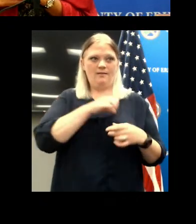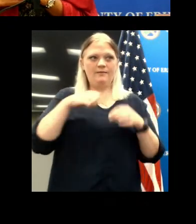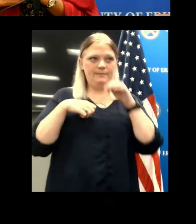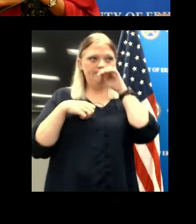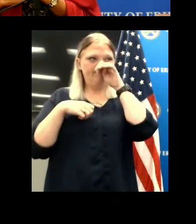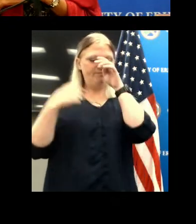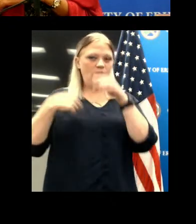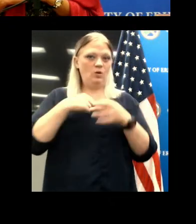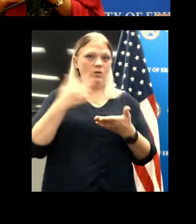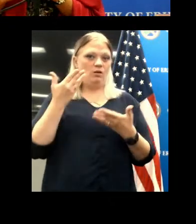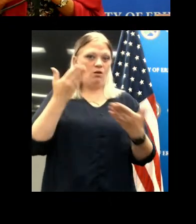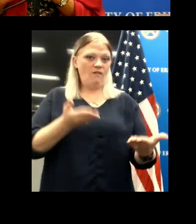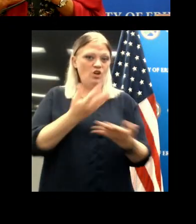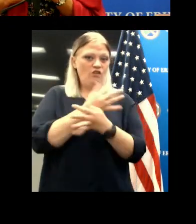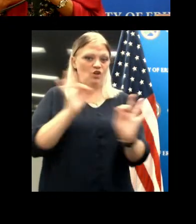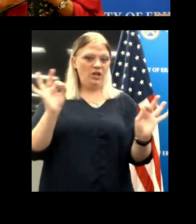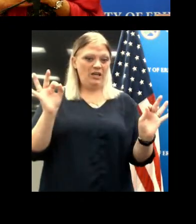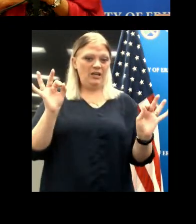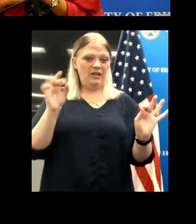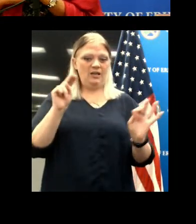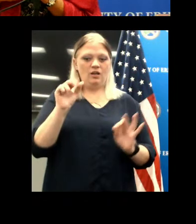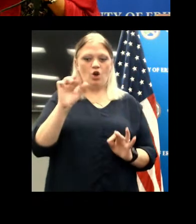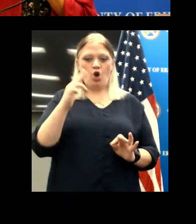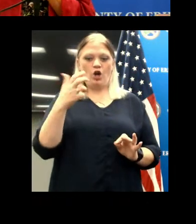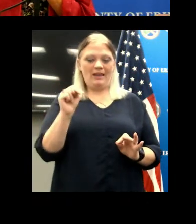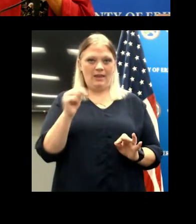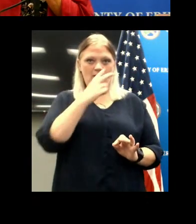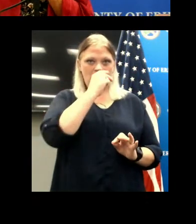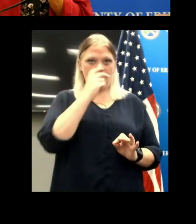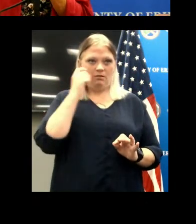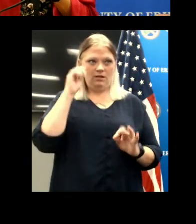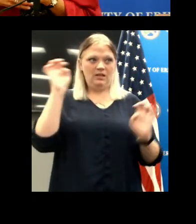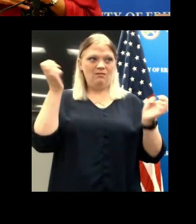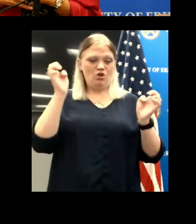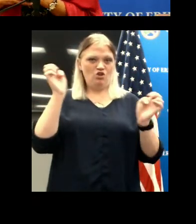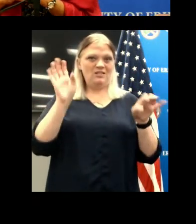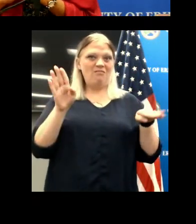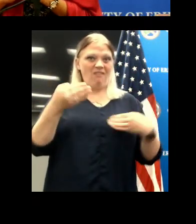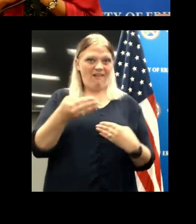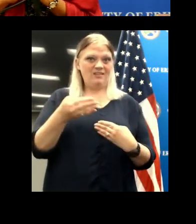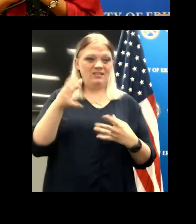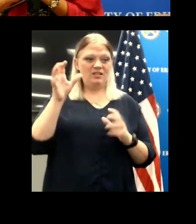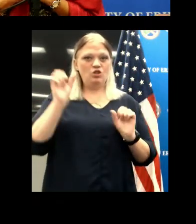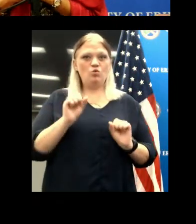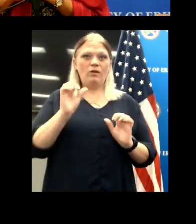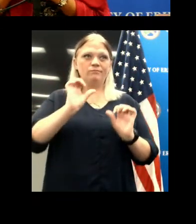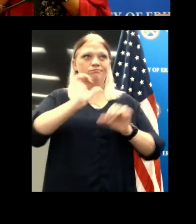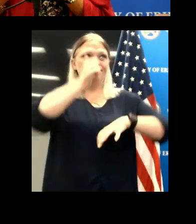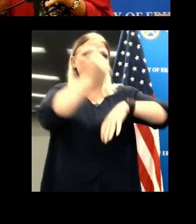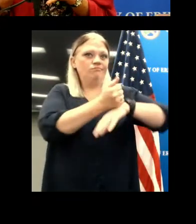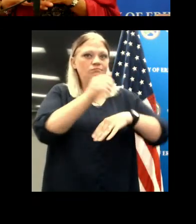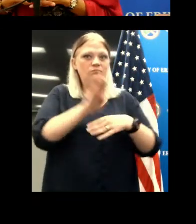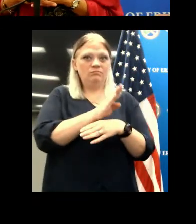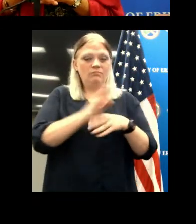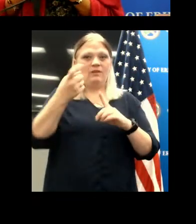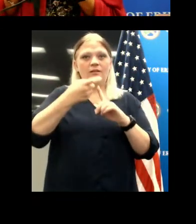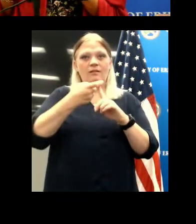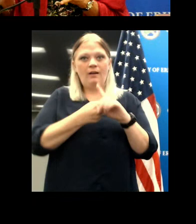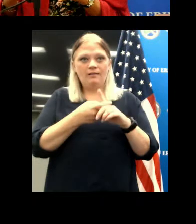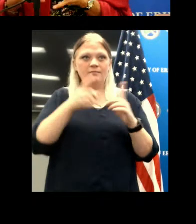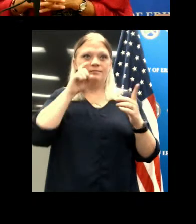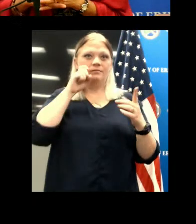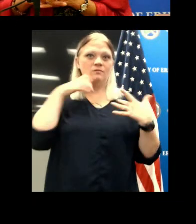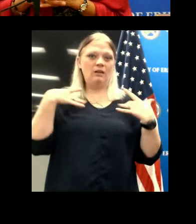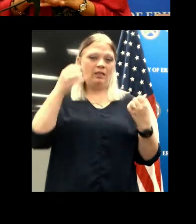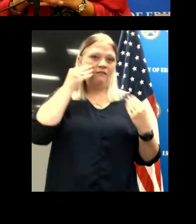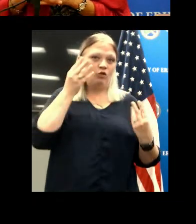offering, free Narcan and these emergency Narcan boxes you can put in your business, condoms, sexual